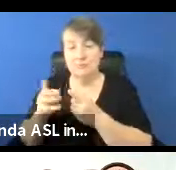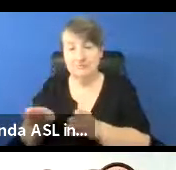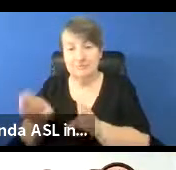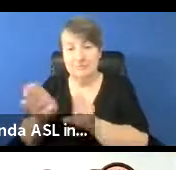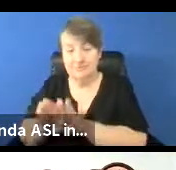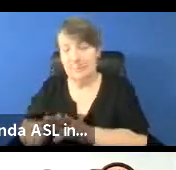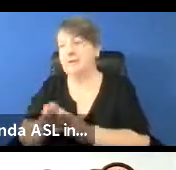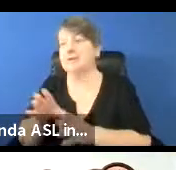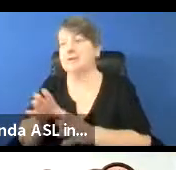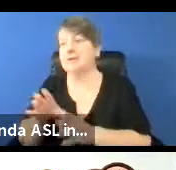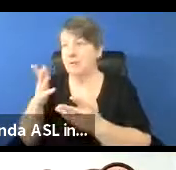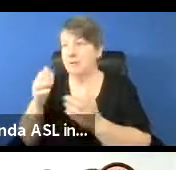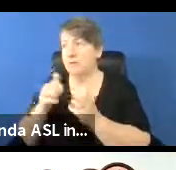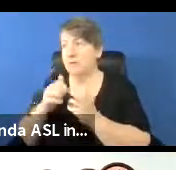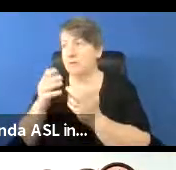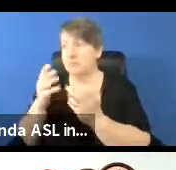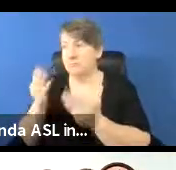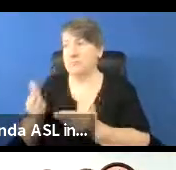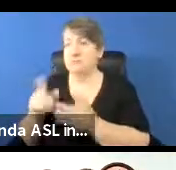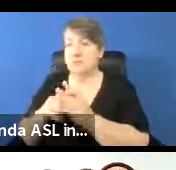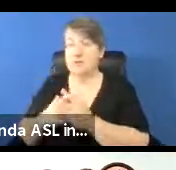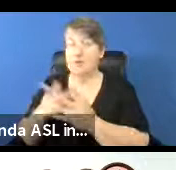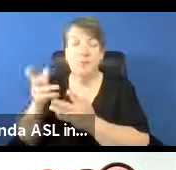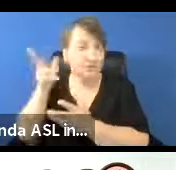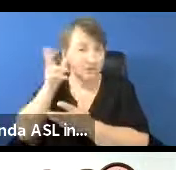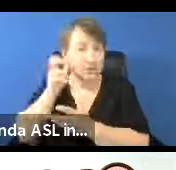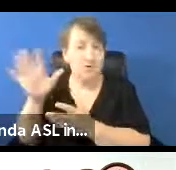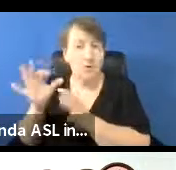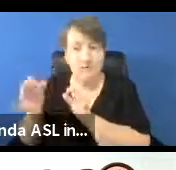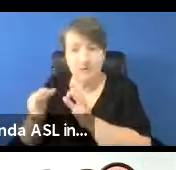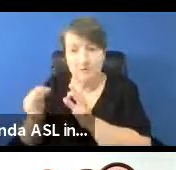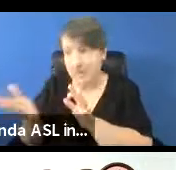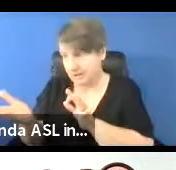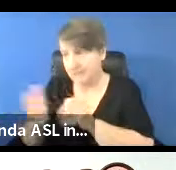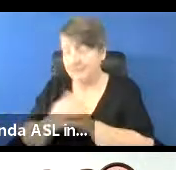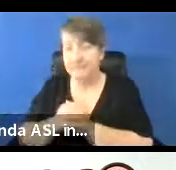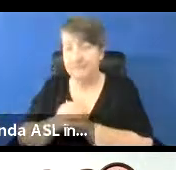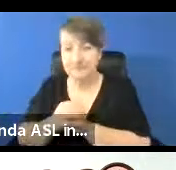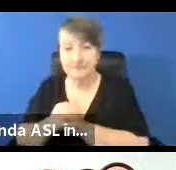that, we'll go ahead and get started. Would love to hear your feedback.